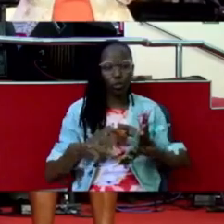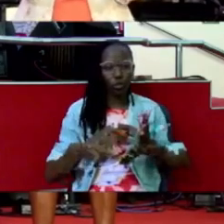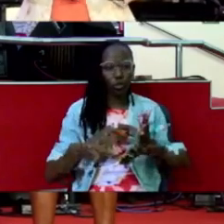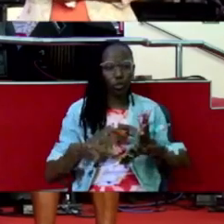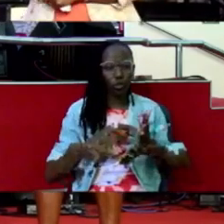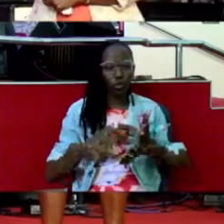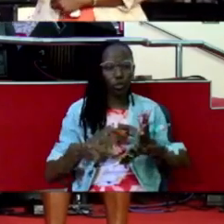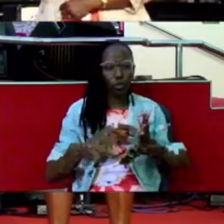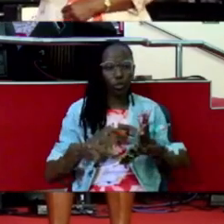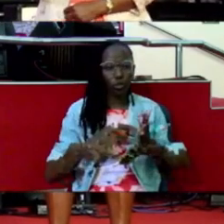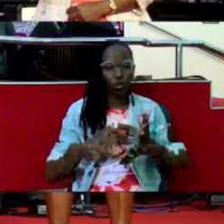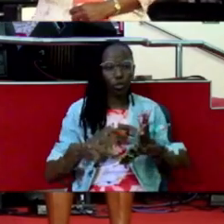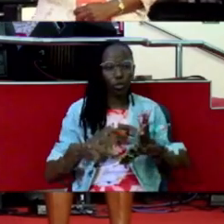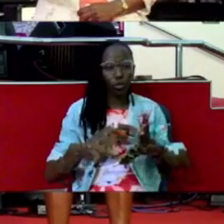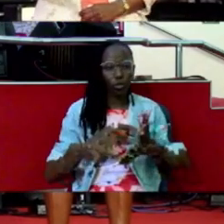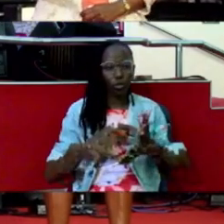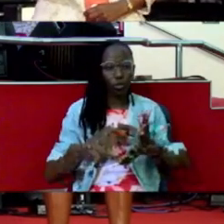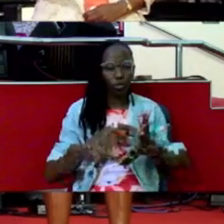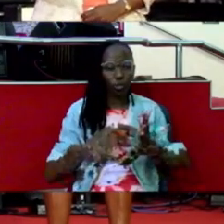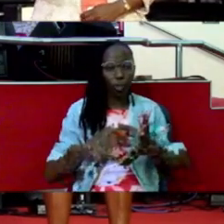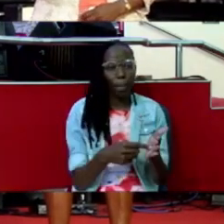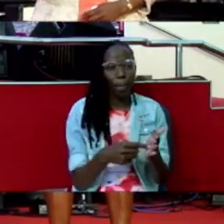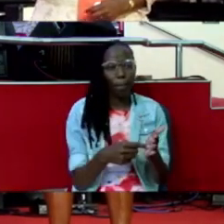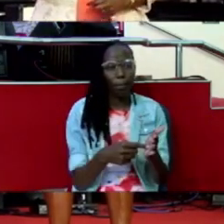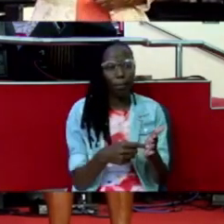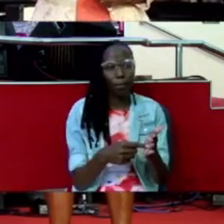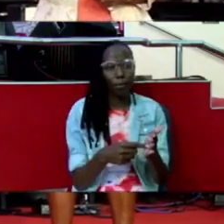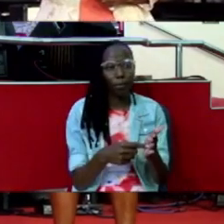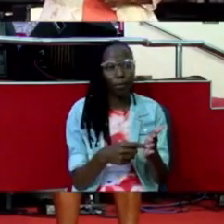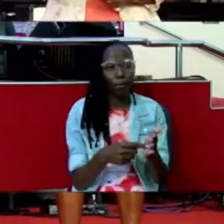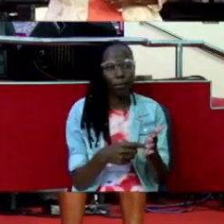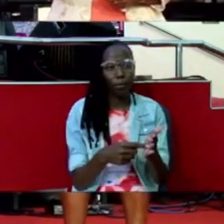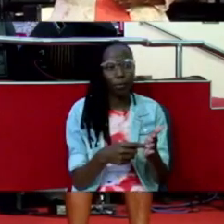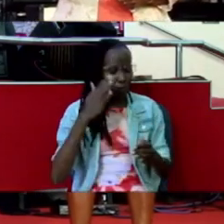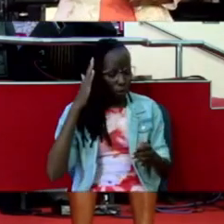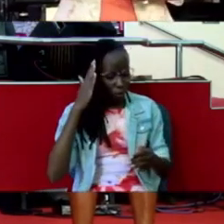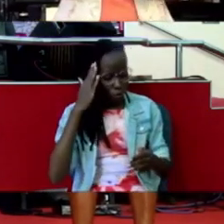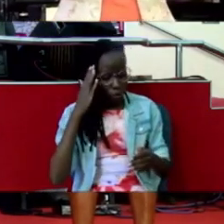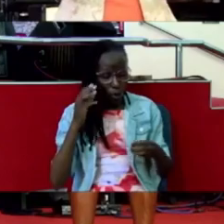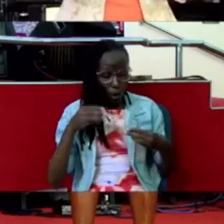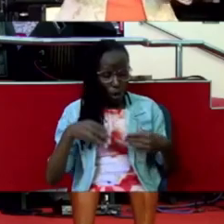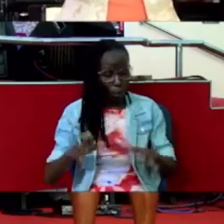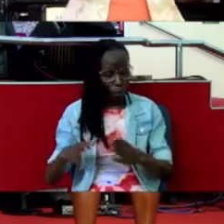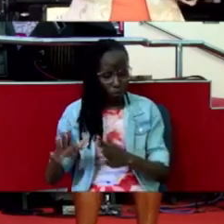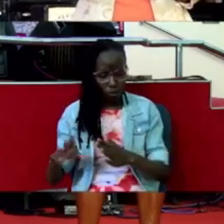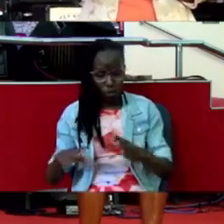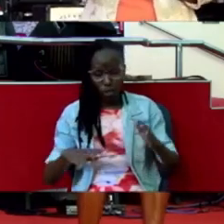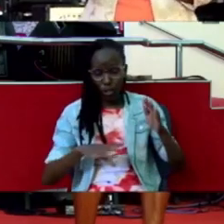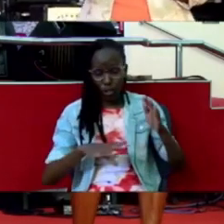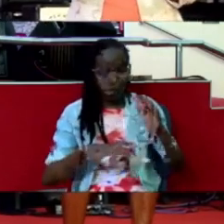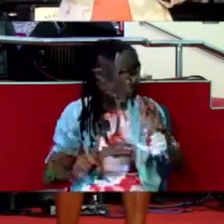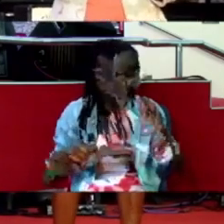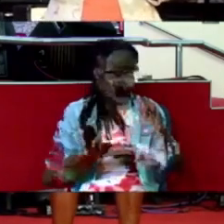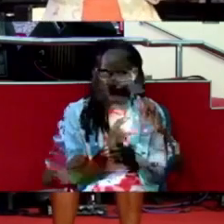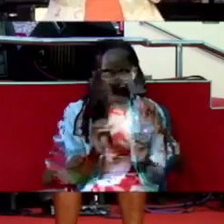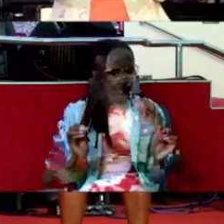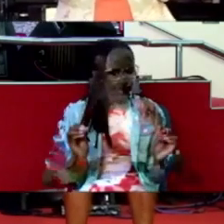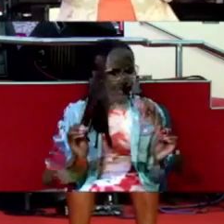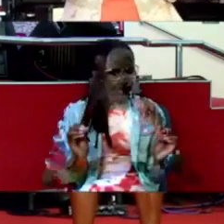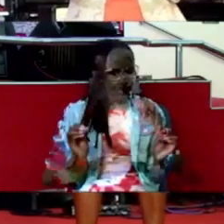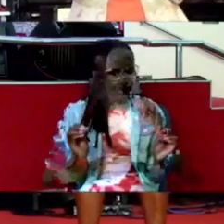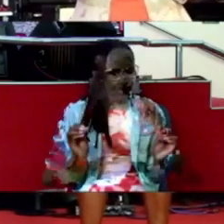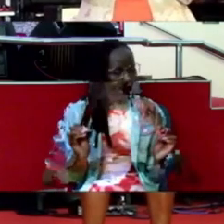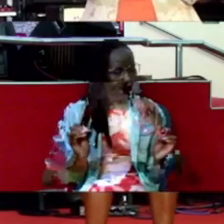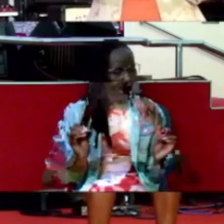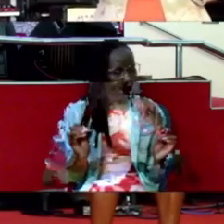baraka nyingi. And we know opportunities are never lost. Nafasi hazipoteangi. So